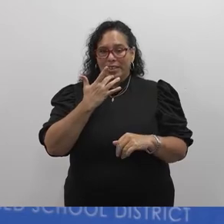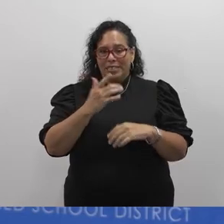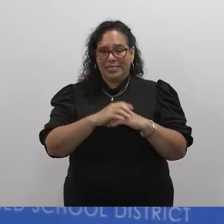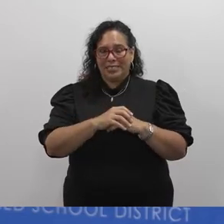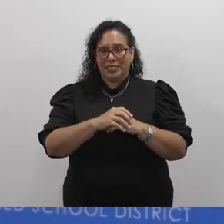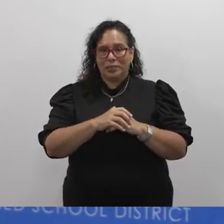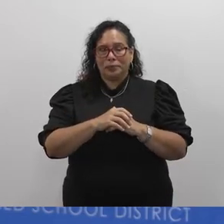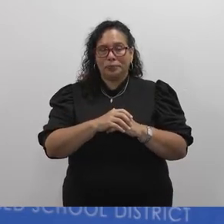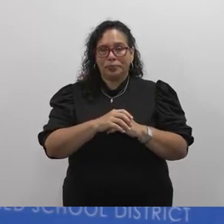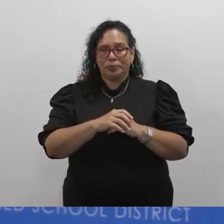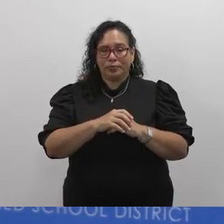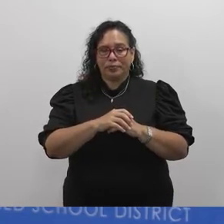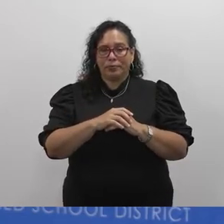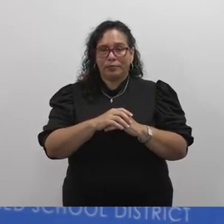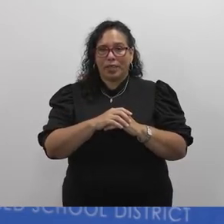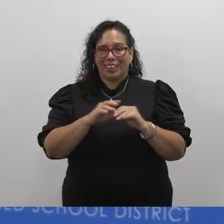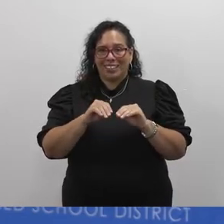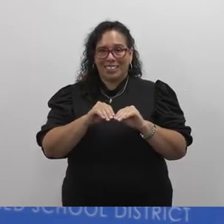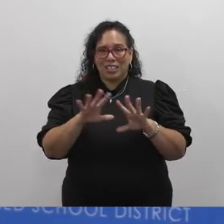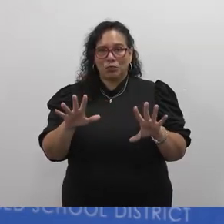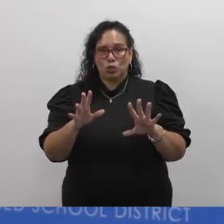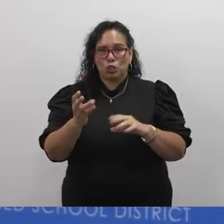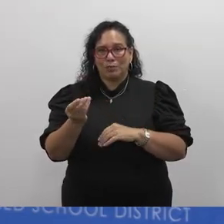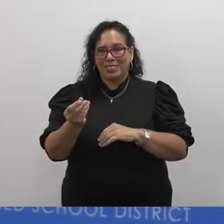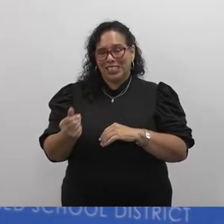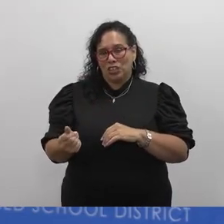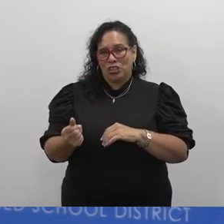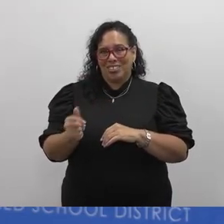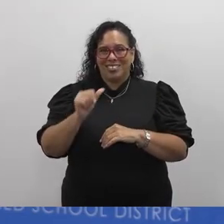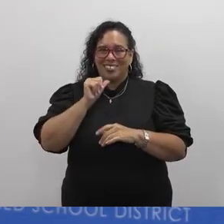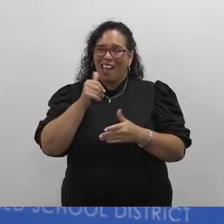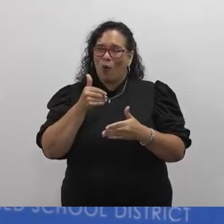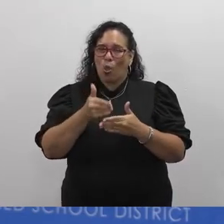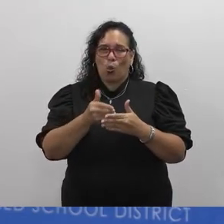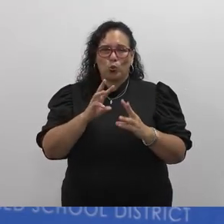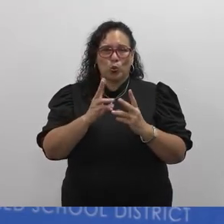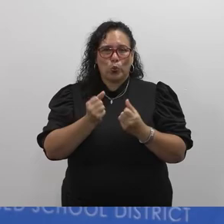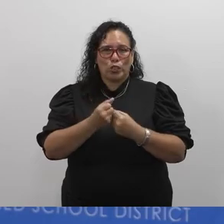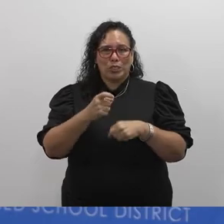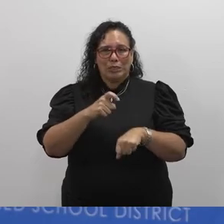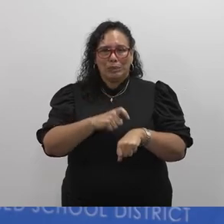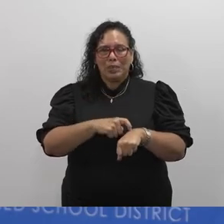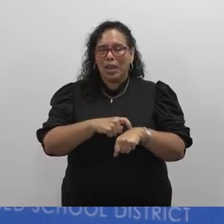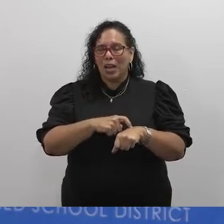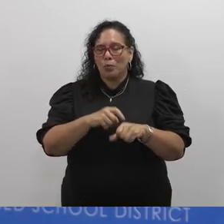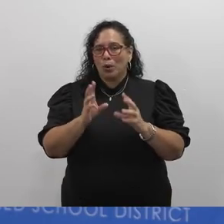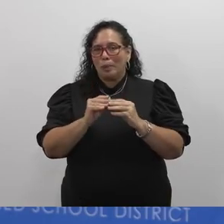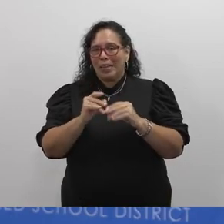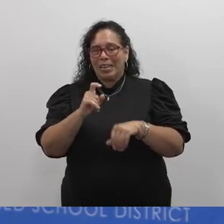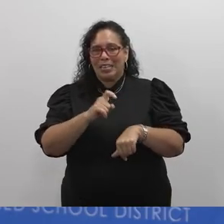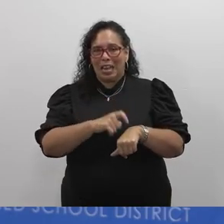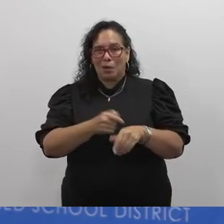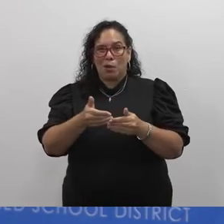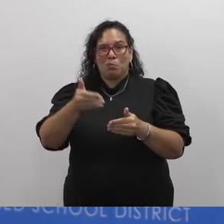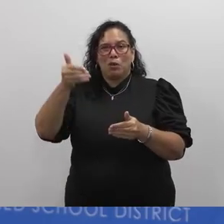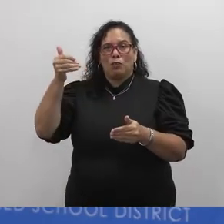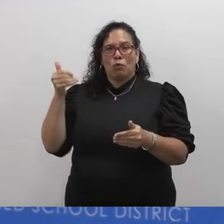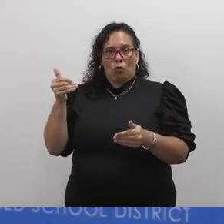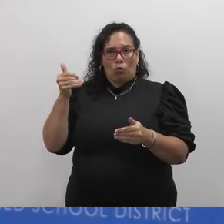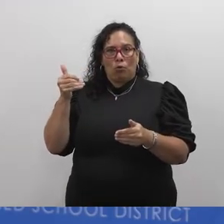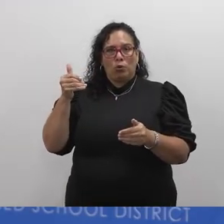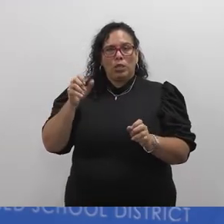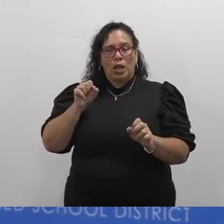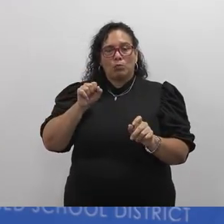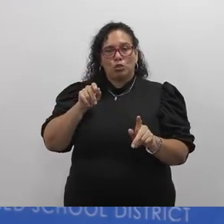workshop time, the distribution of materials and any supporting documentation, I really have found the opportunities that we have had to